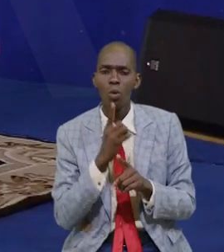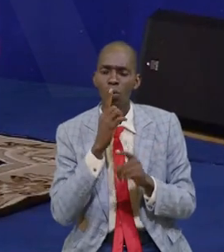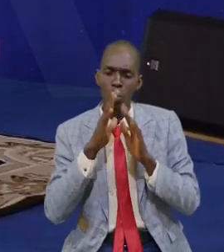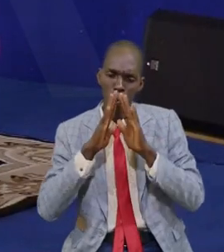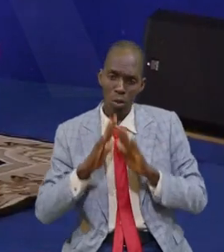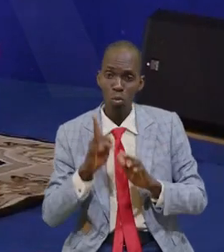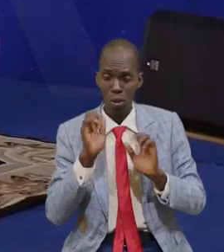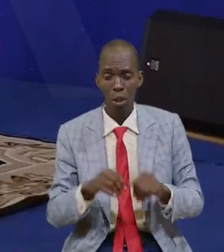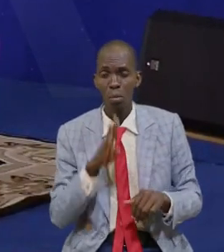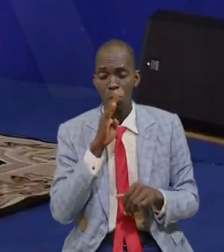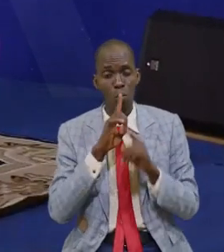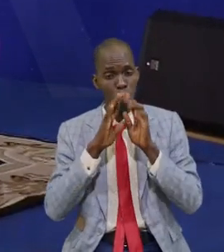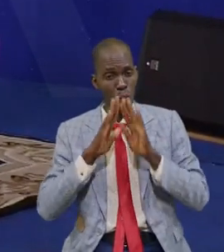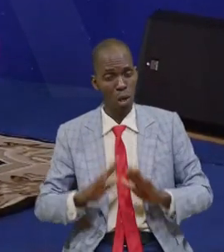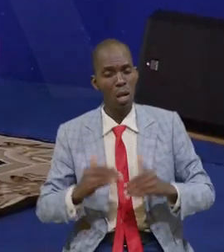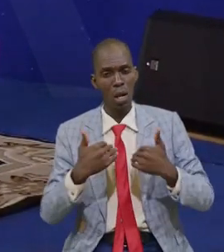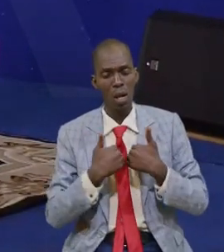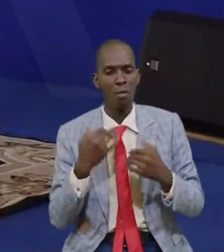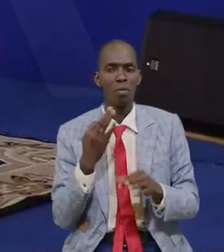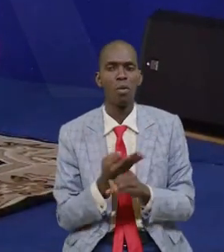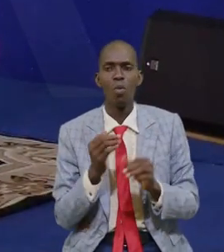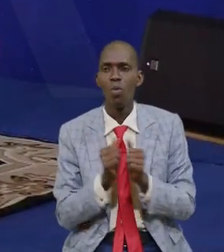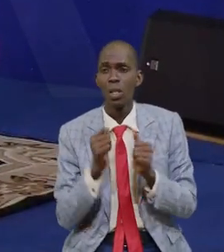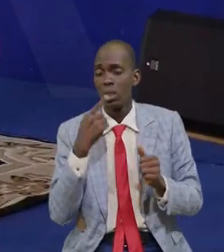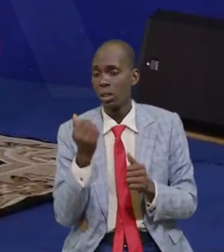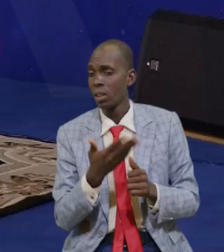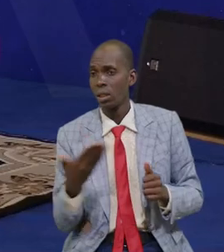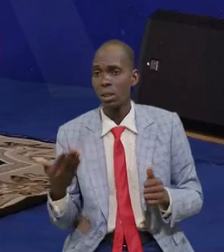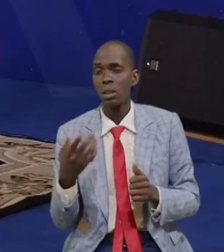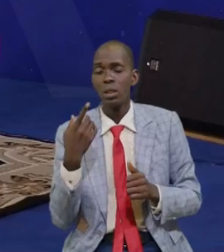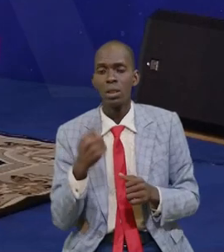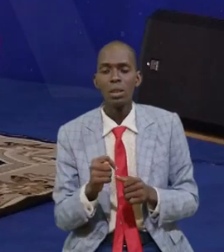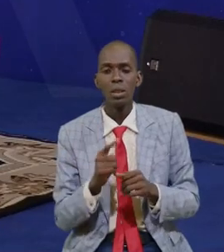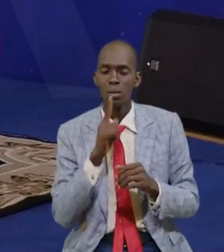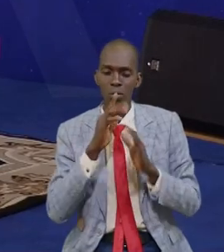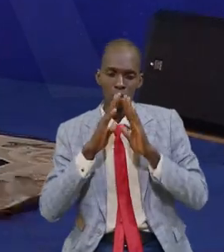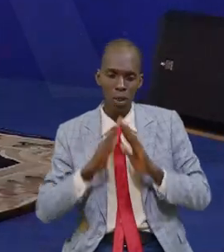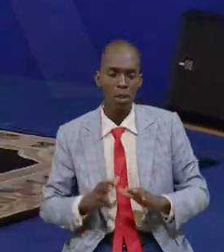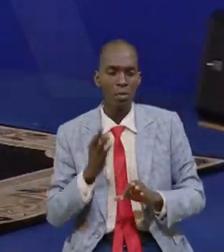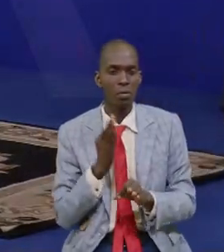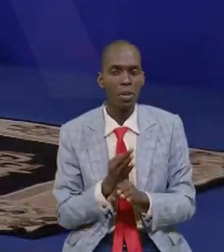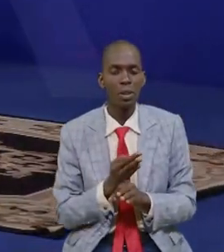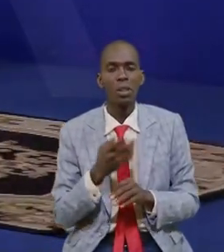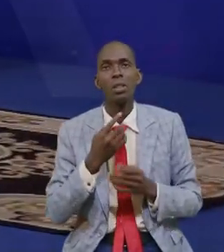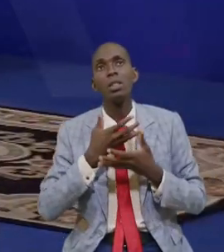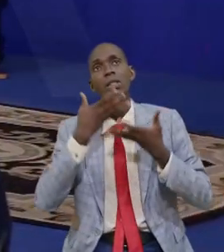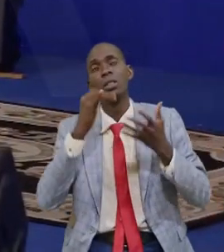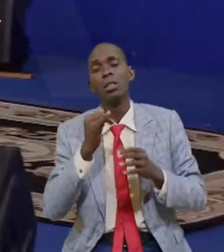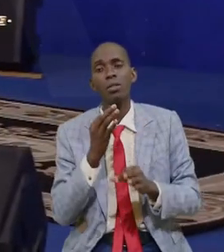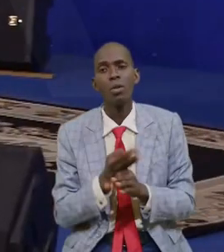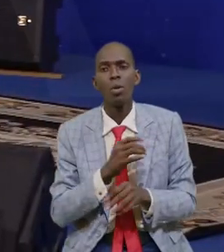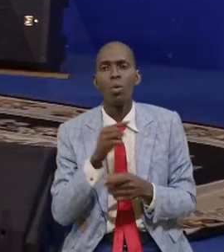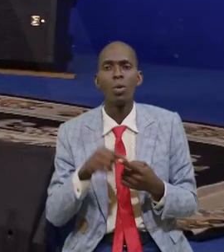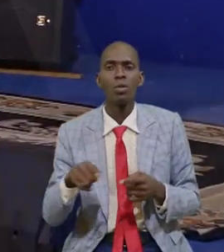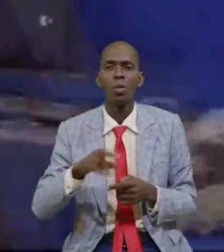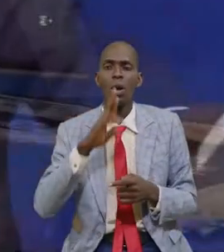faith. Without saying anything, there's silent faith. There's shouting faith. When you're around the walls